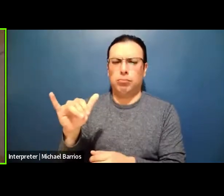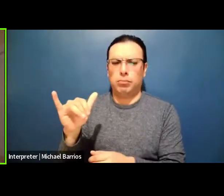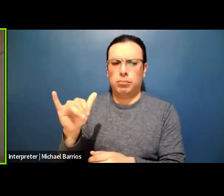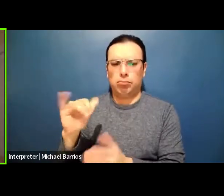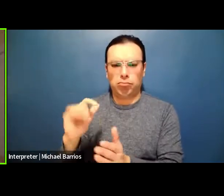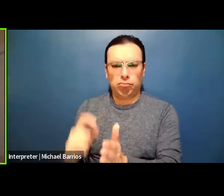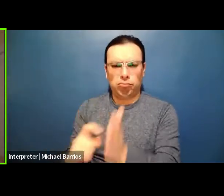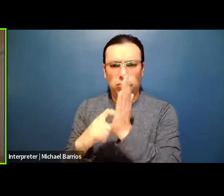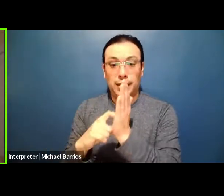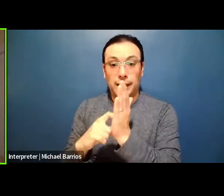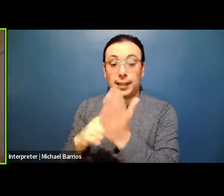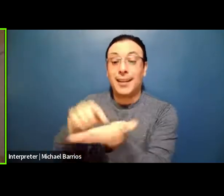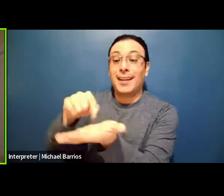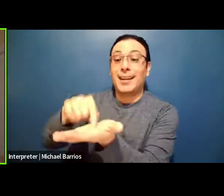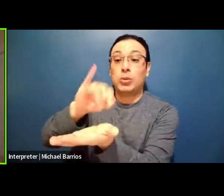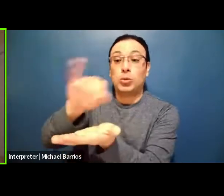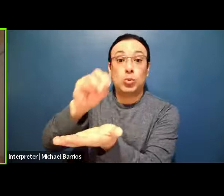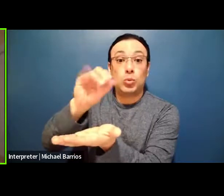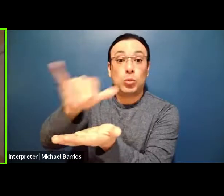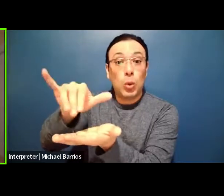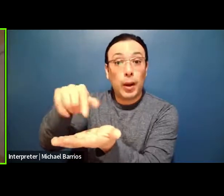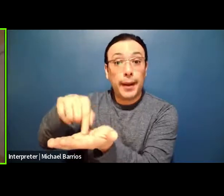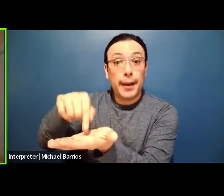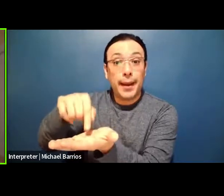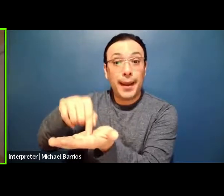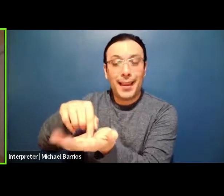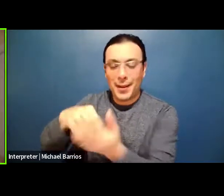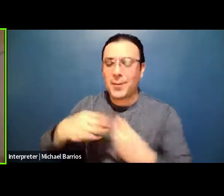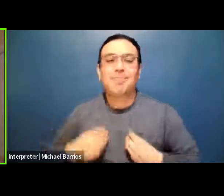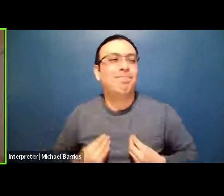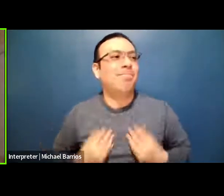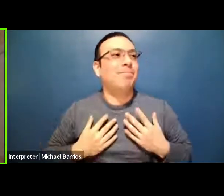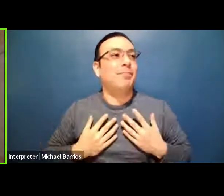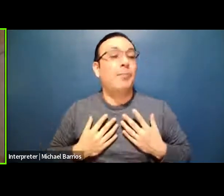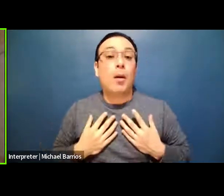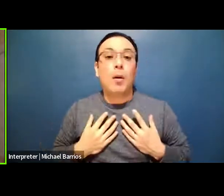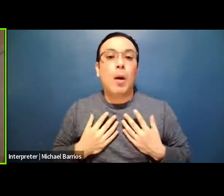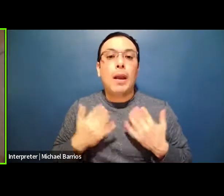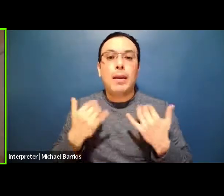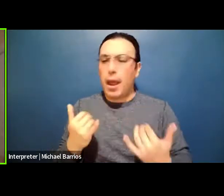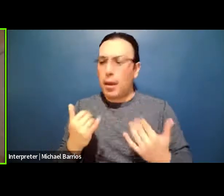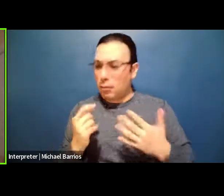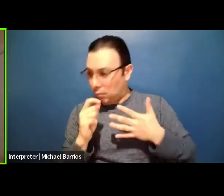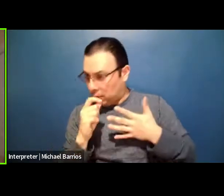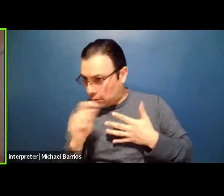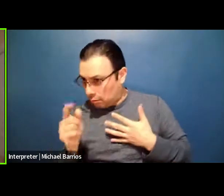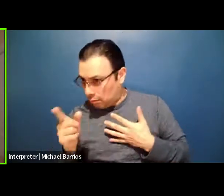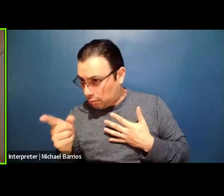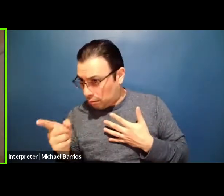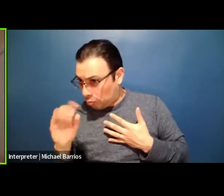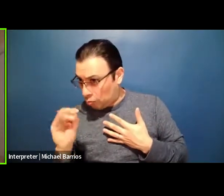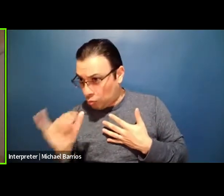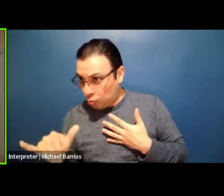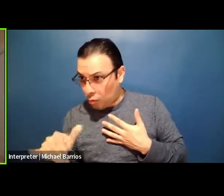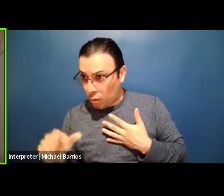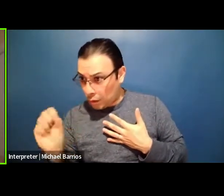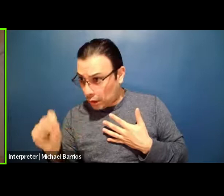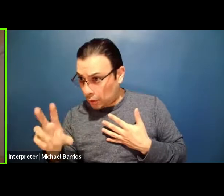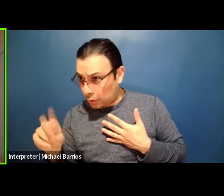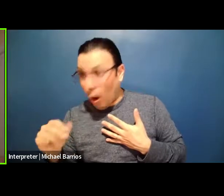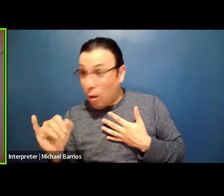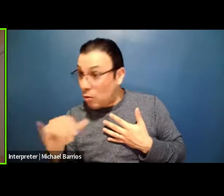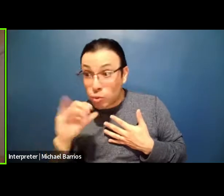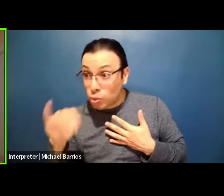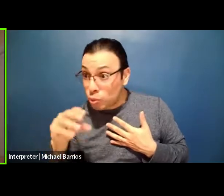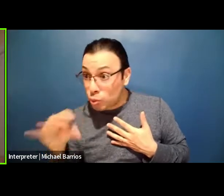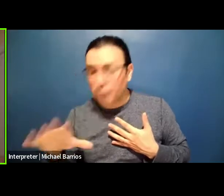that joy becomes just another way of judging. If you're not happy, you're doing it